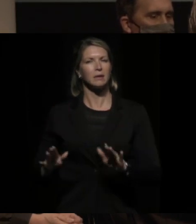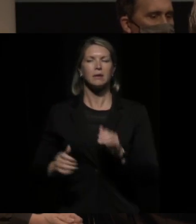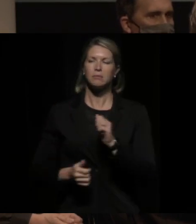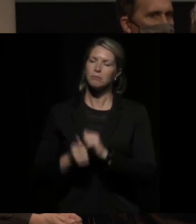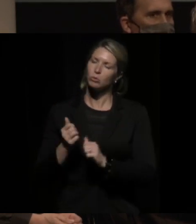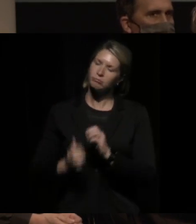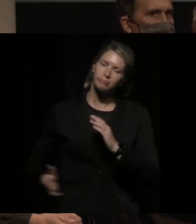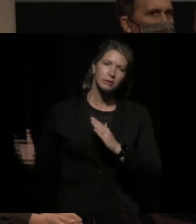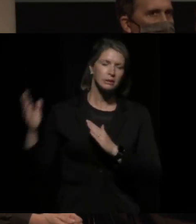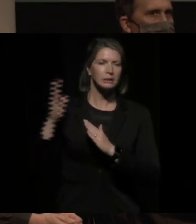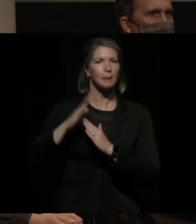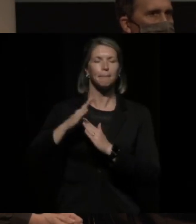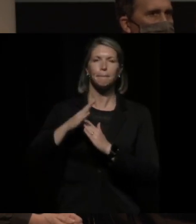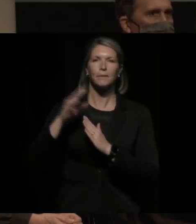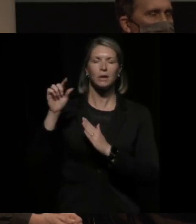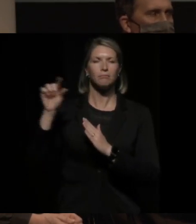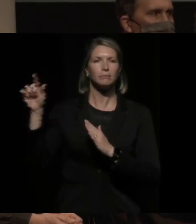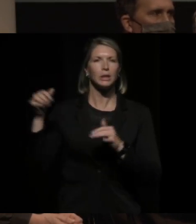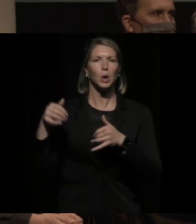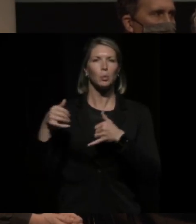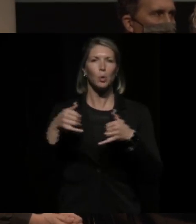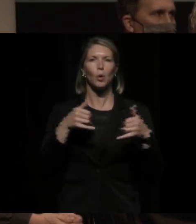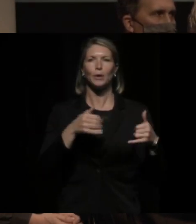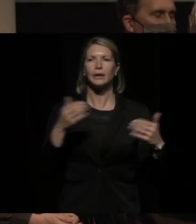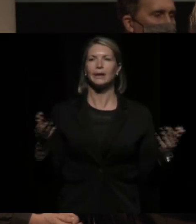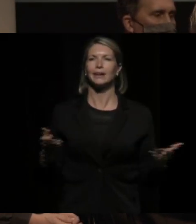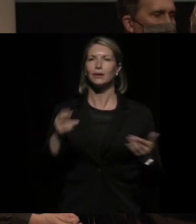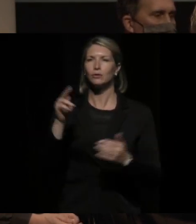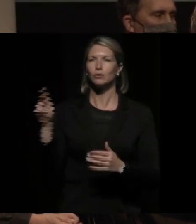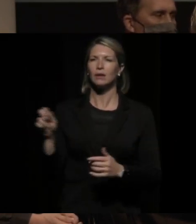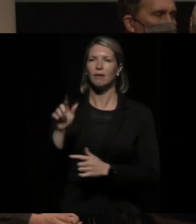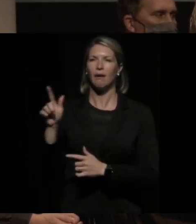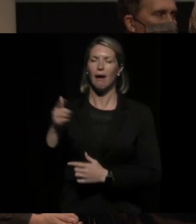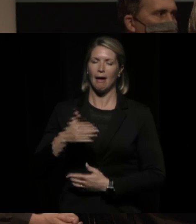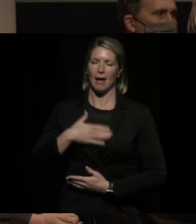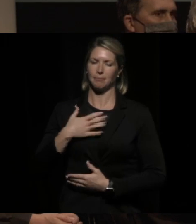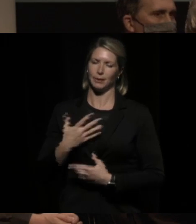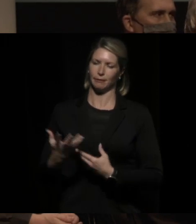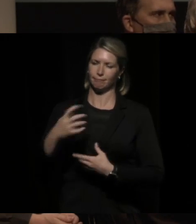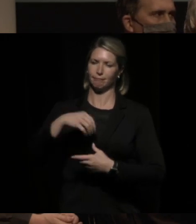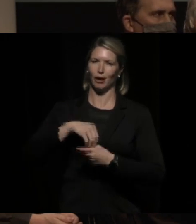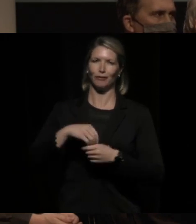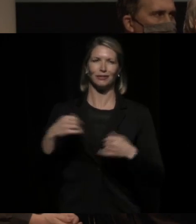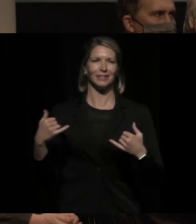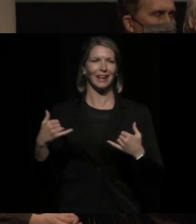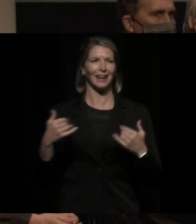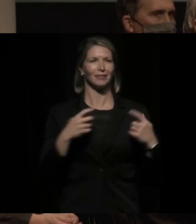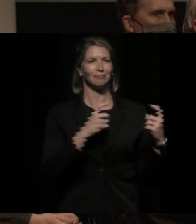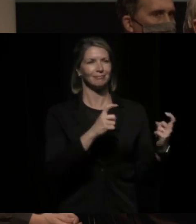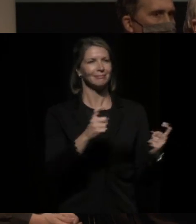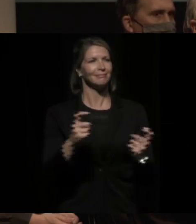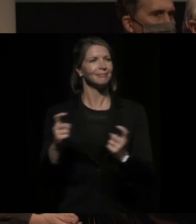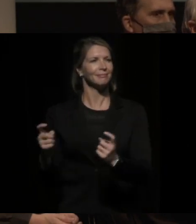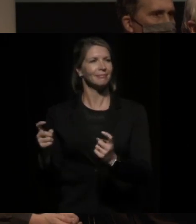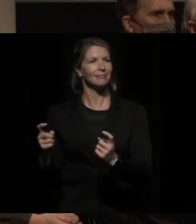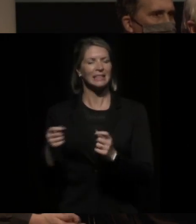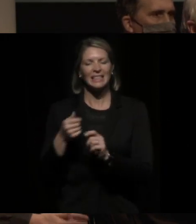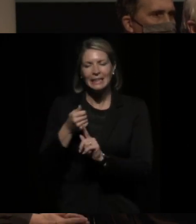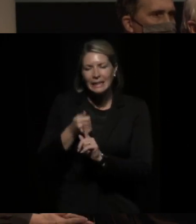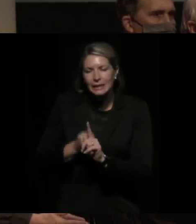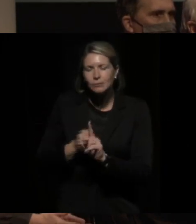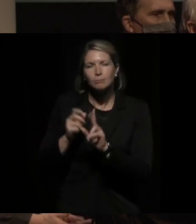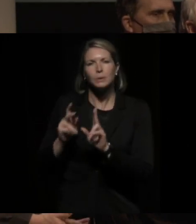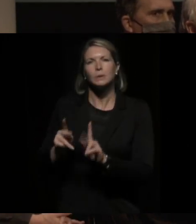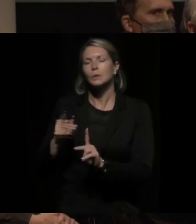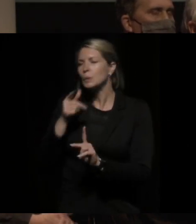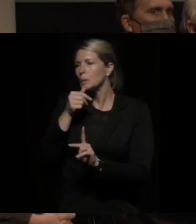and I am pleased to be a part of this prestigious ceremony. Each individual recipient of the Public Service Award of